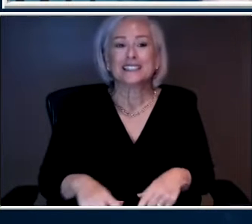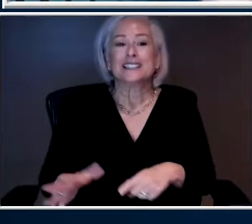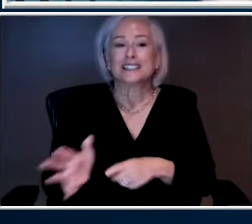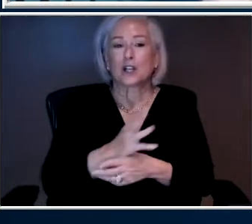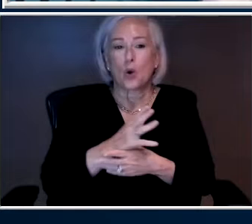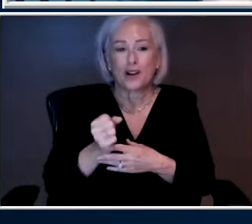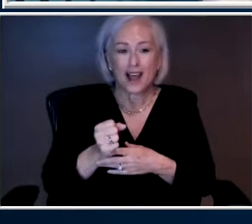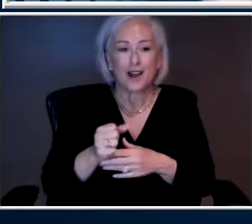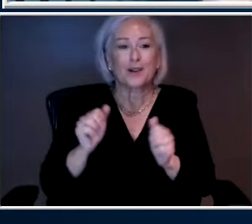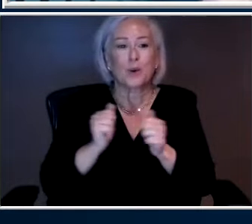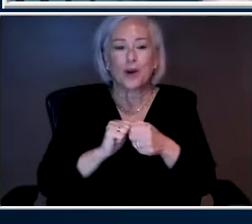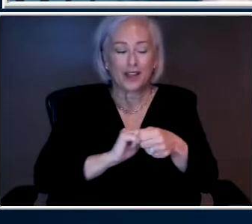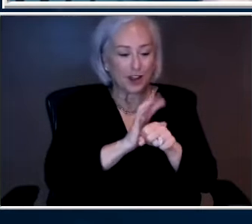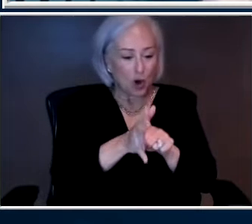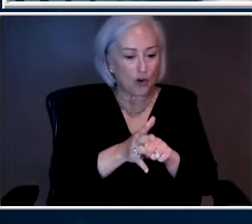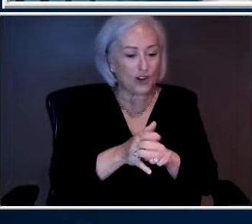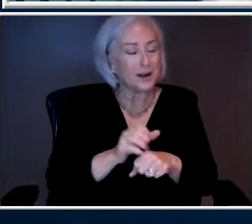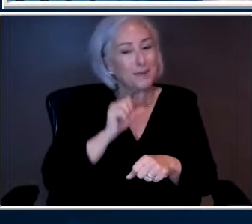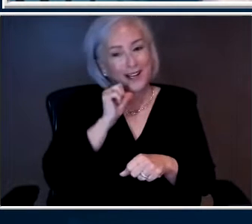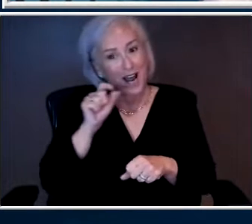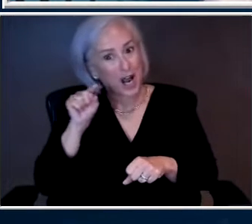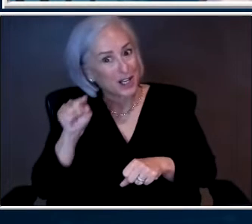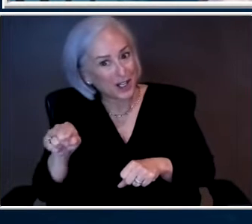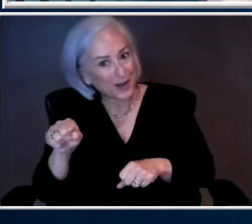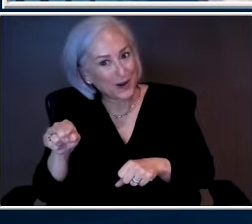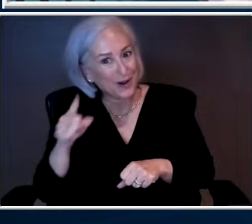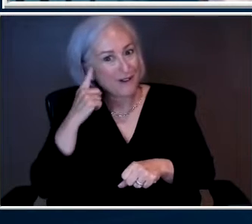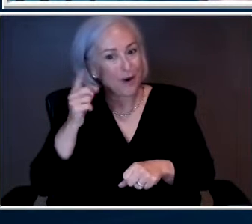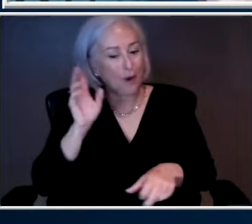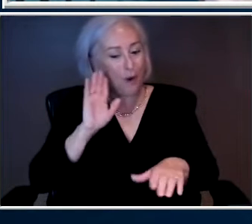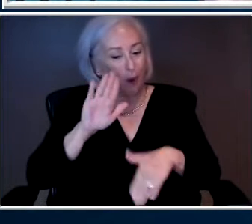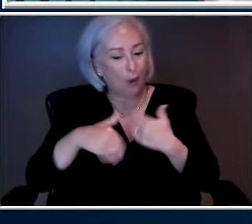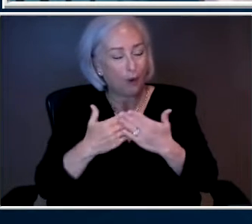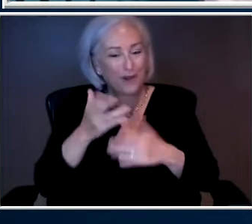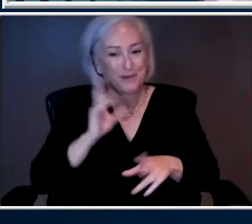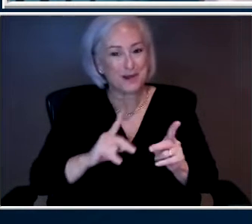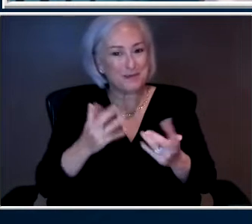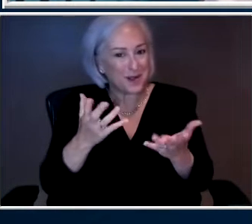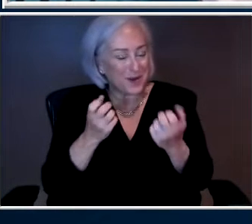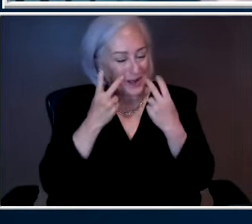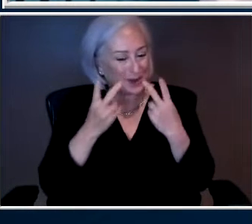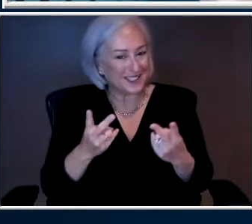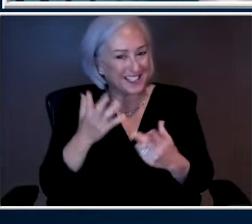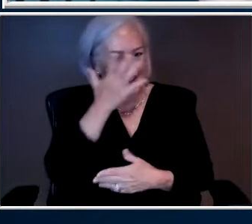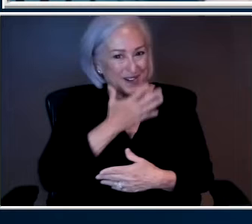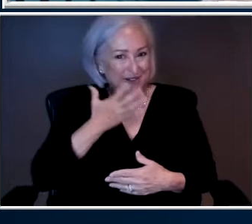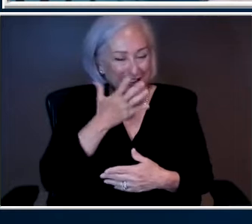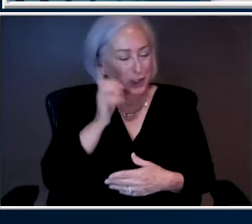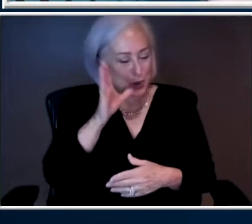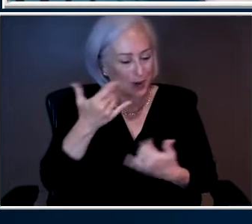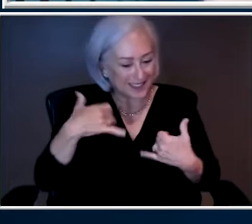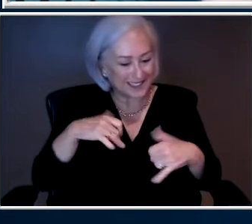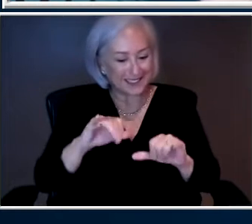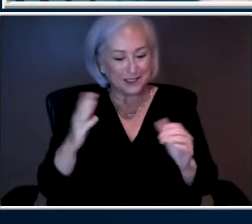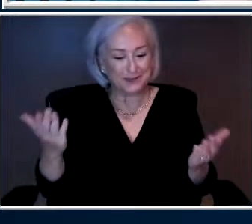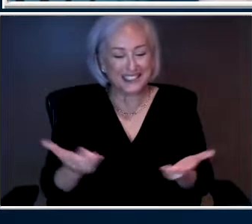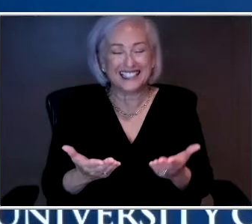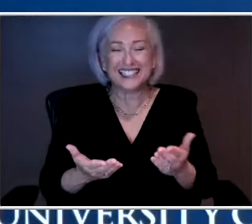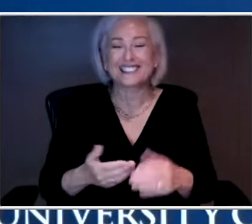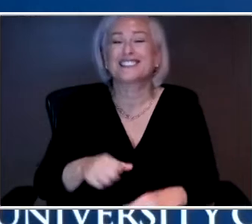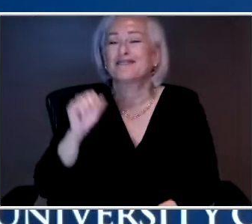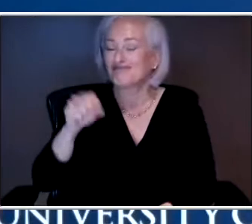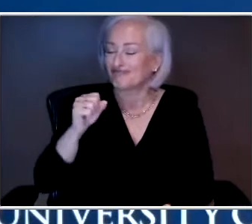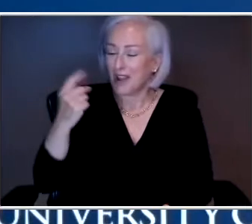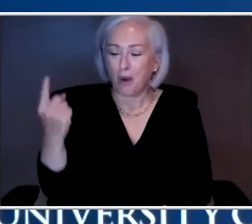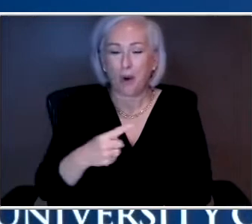Right. For your fan base, make sure that they're rest assured you will be around. There was always the battle